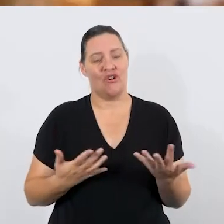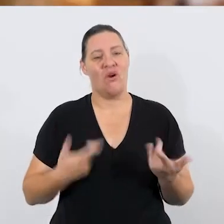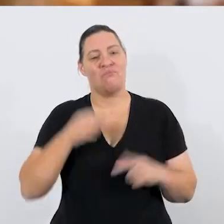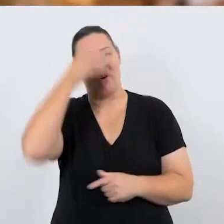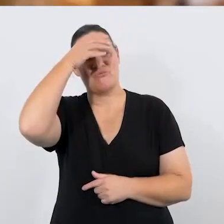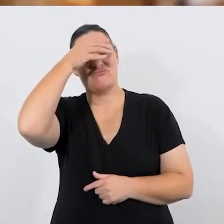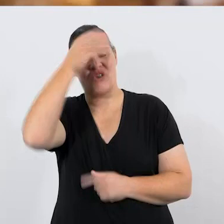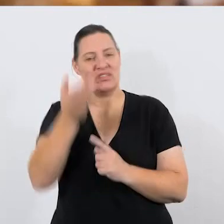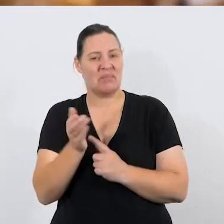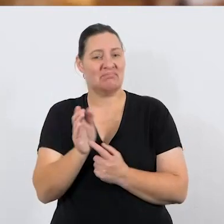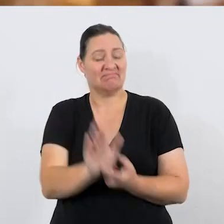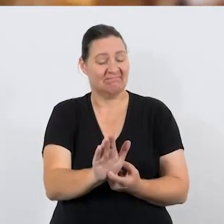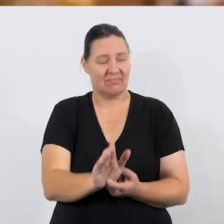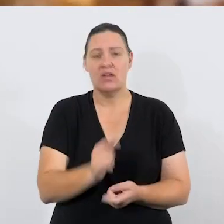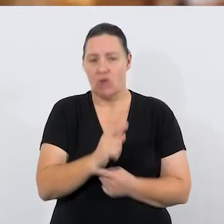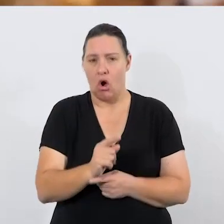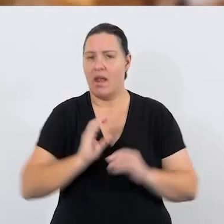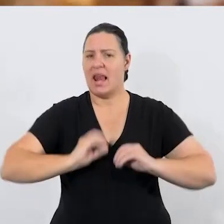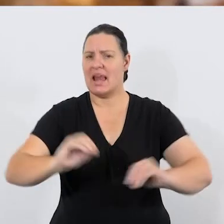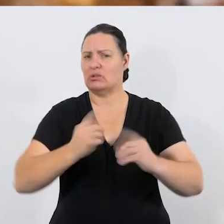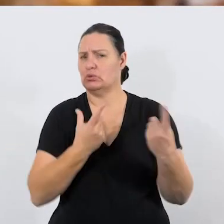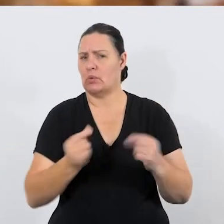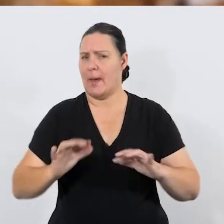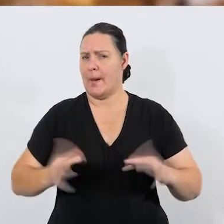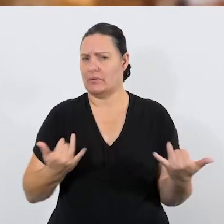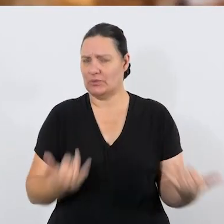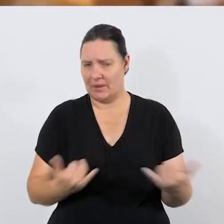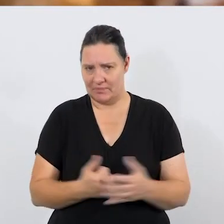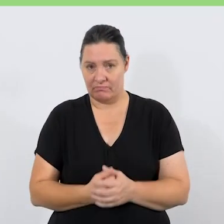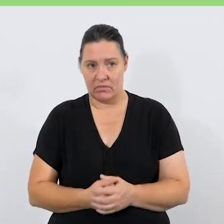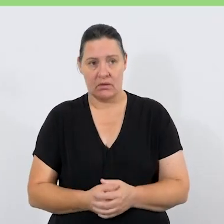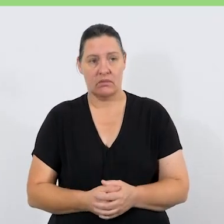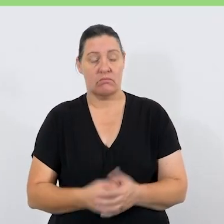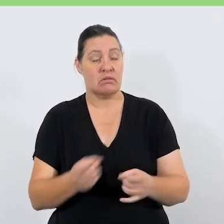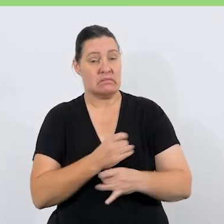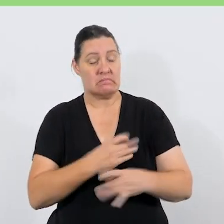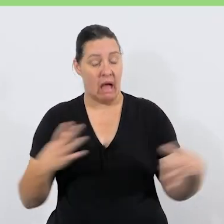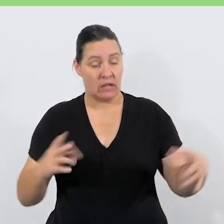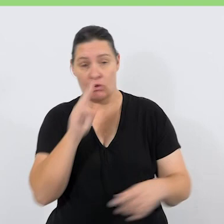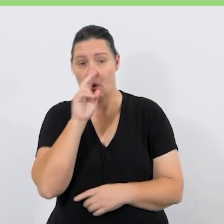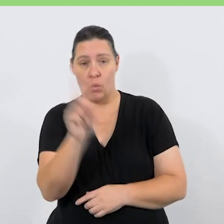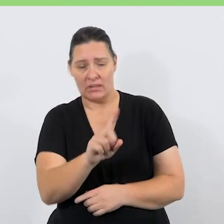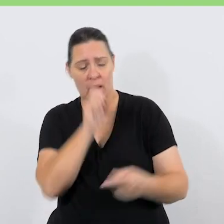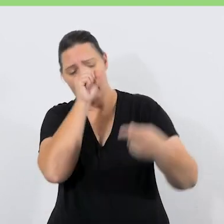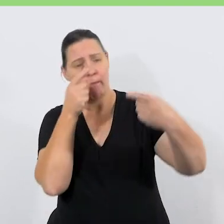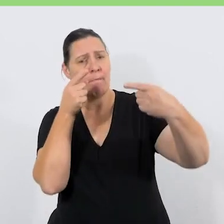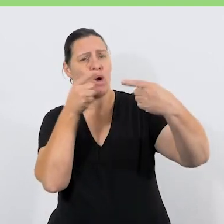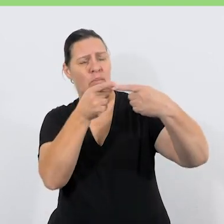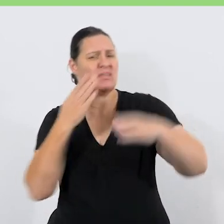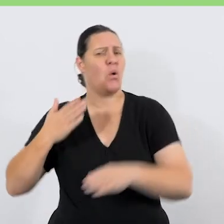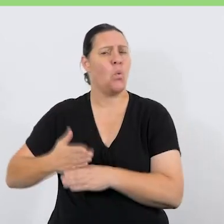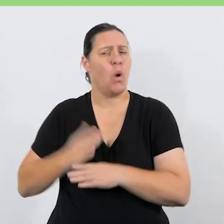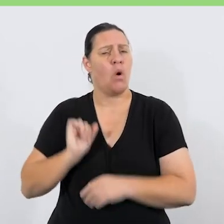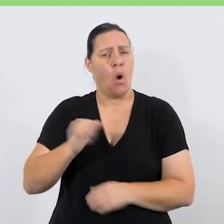So this is our concept map which tells us how our lesson is going to go for today. So we will start by looking at the purpose